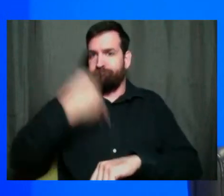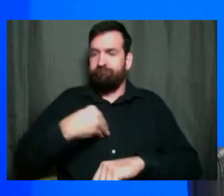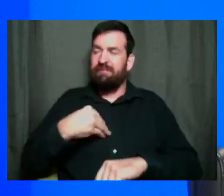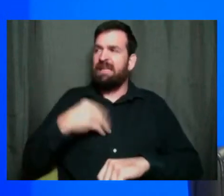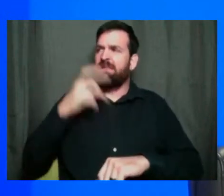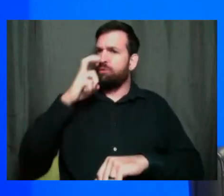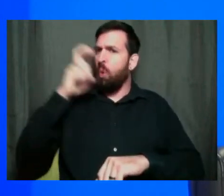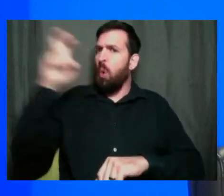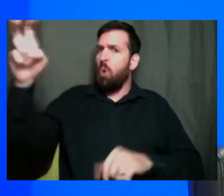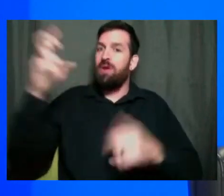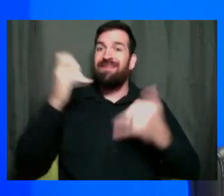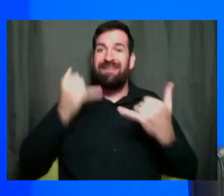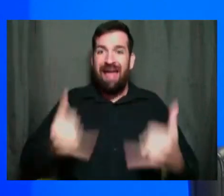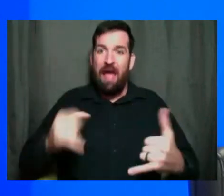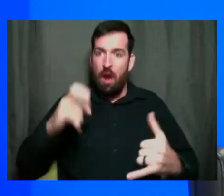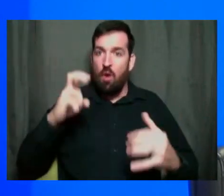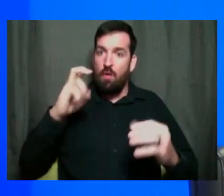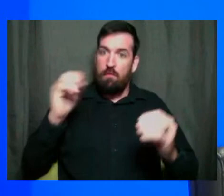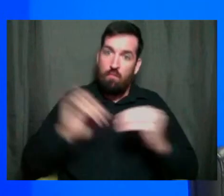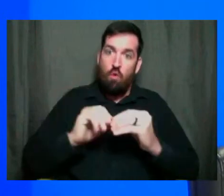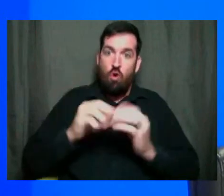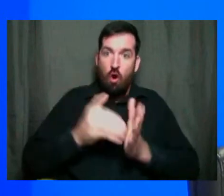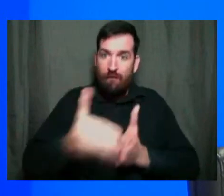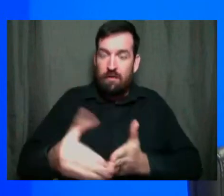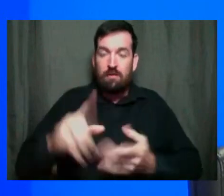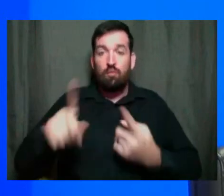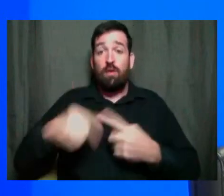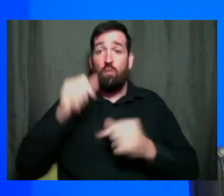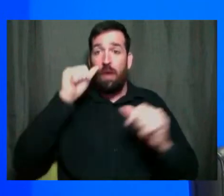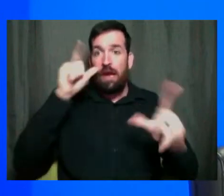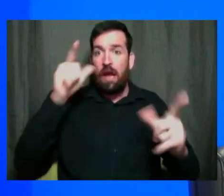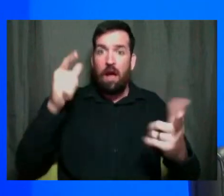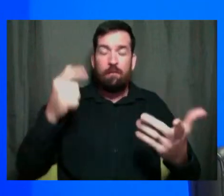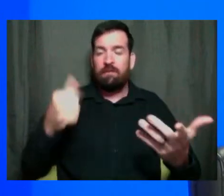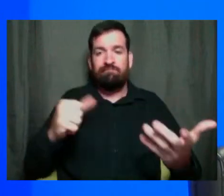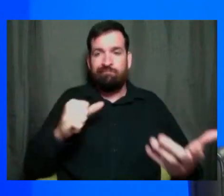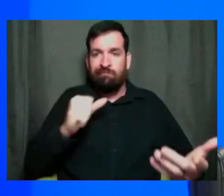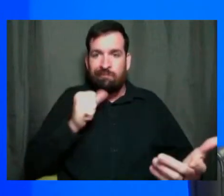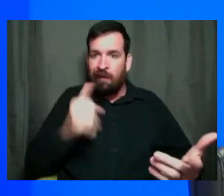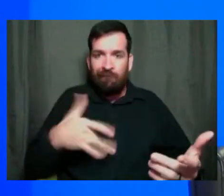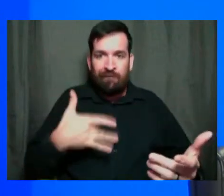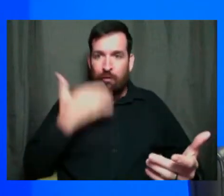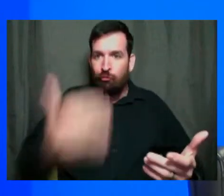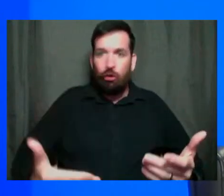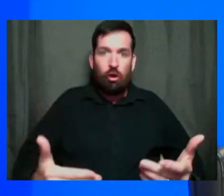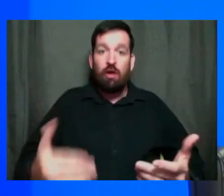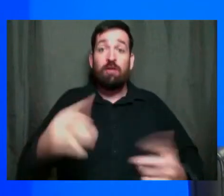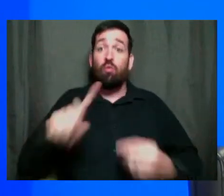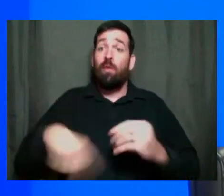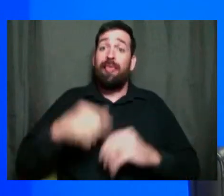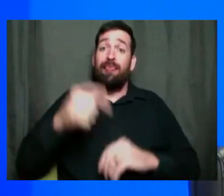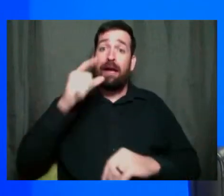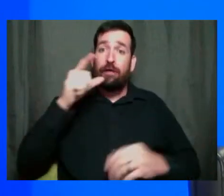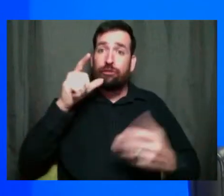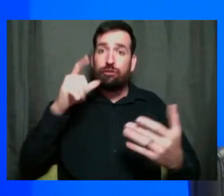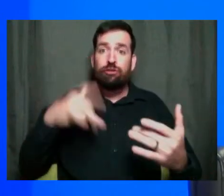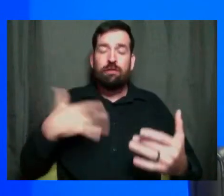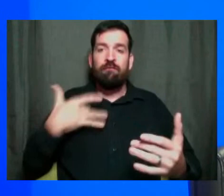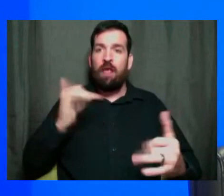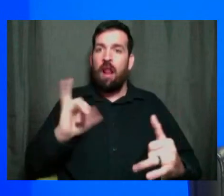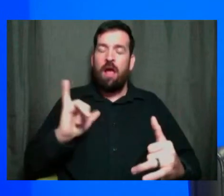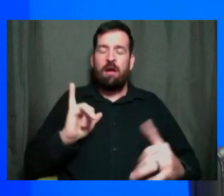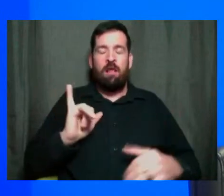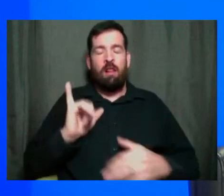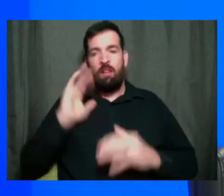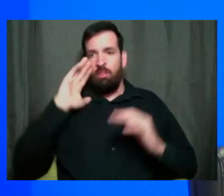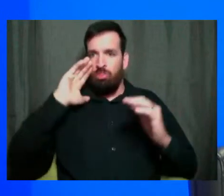noticed I'm snoring more. And boy, when I wake up, I feel unrefreshed. Now, whenever I have lunch, I just feel I just cannot stay awake. I have to lay